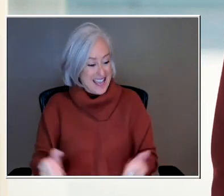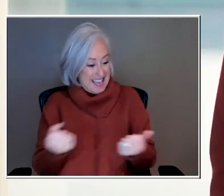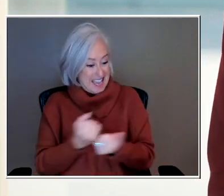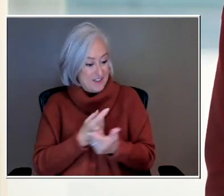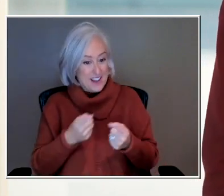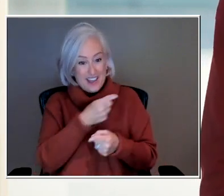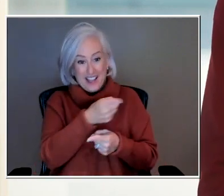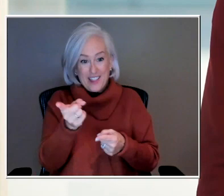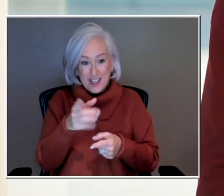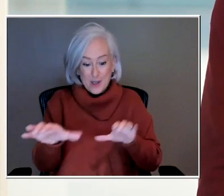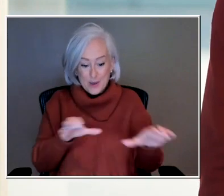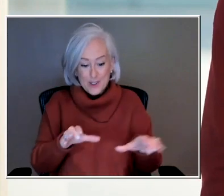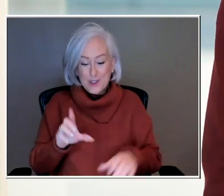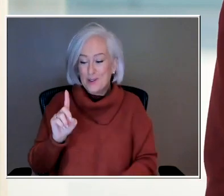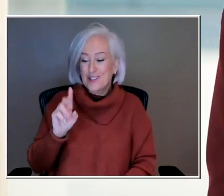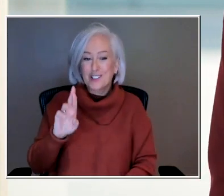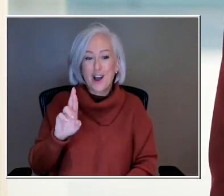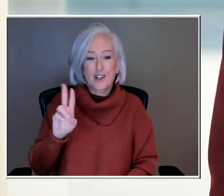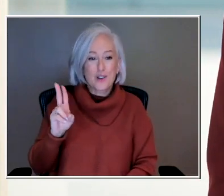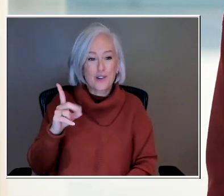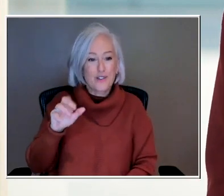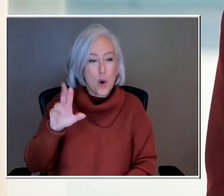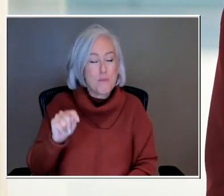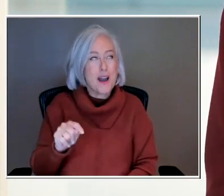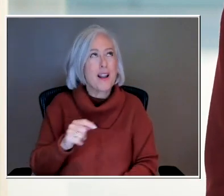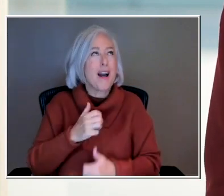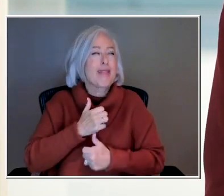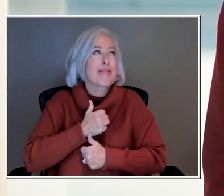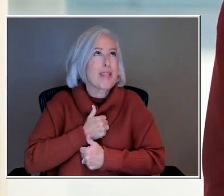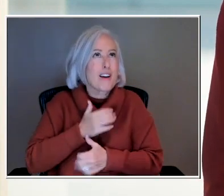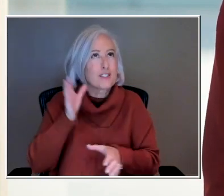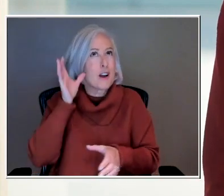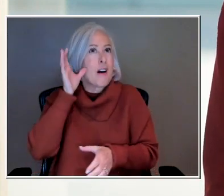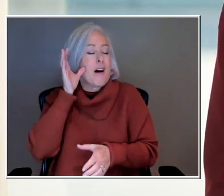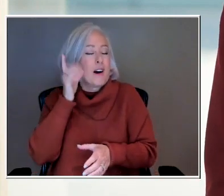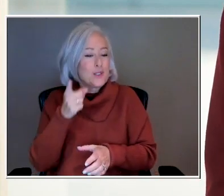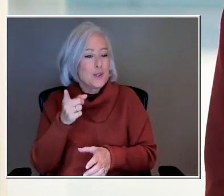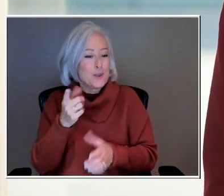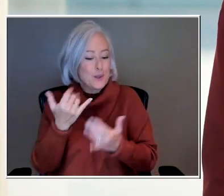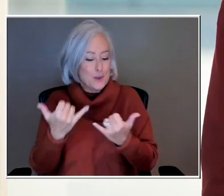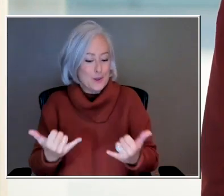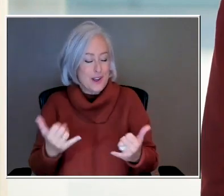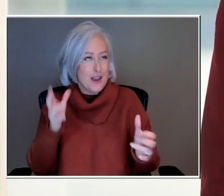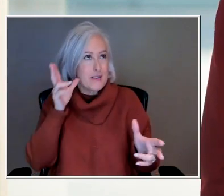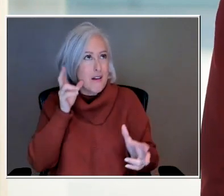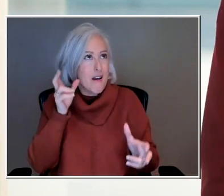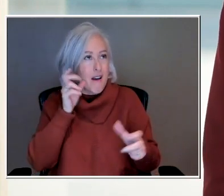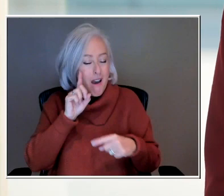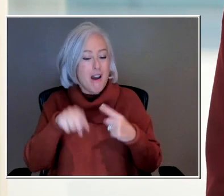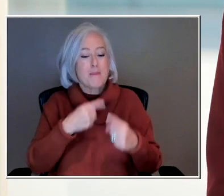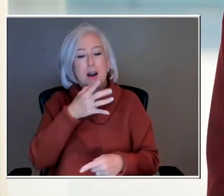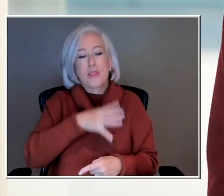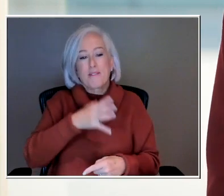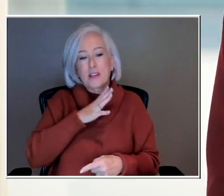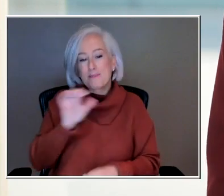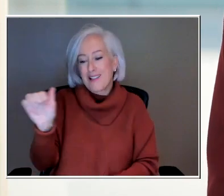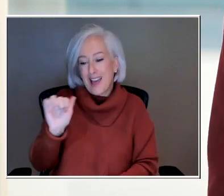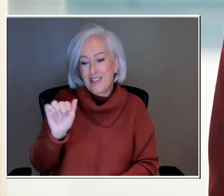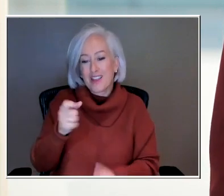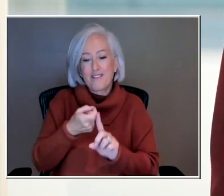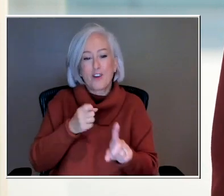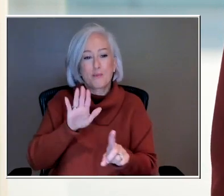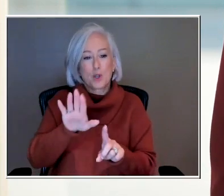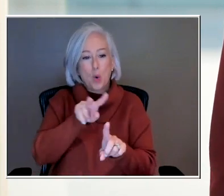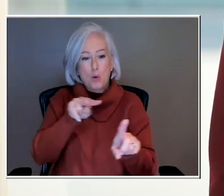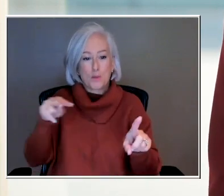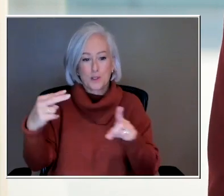I loved listening to you today and hearing everything about the female athlete through your eyes on the medical and